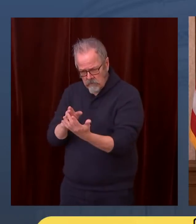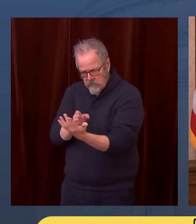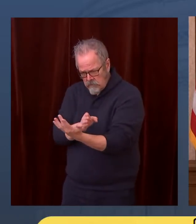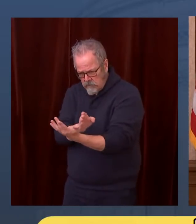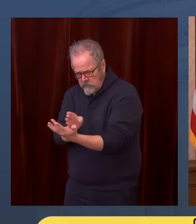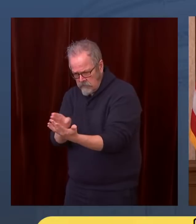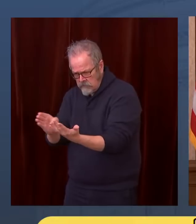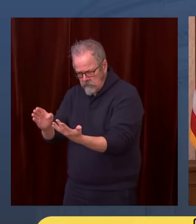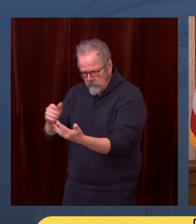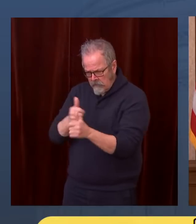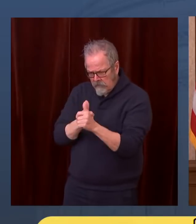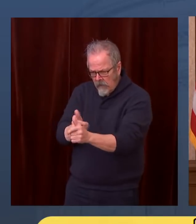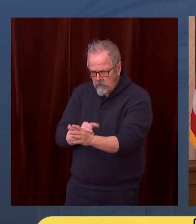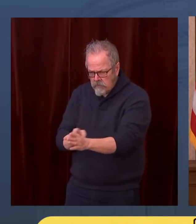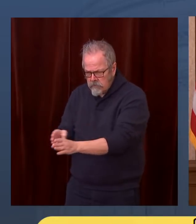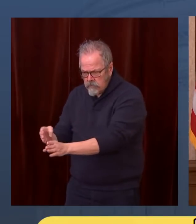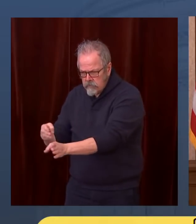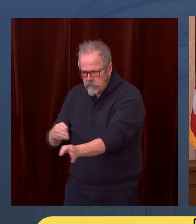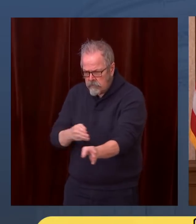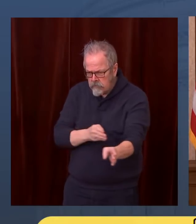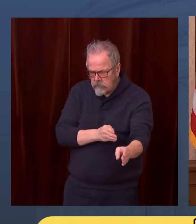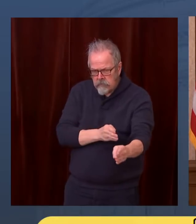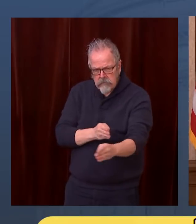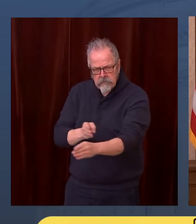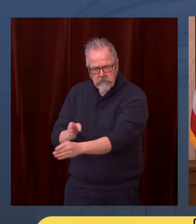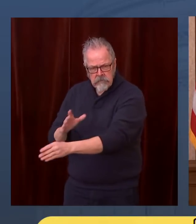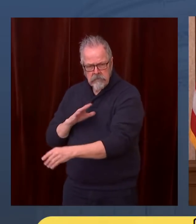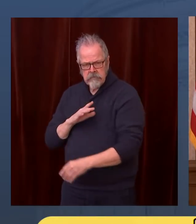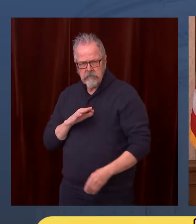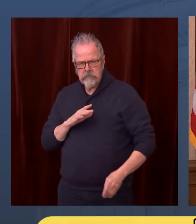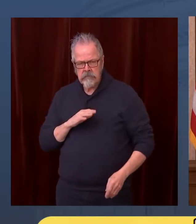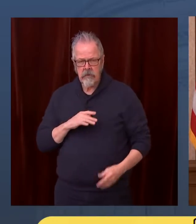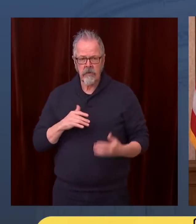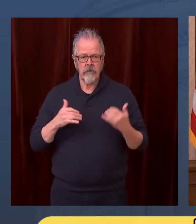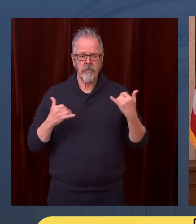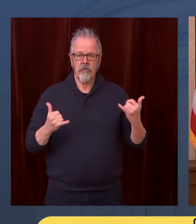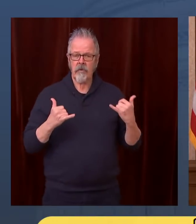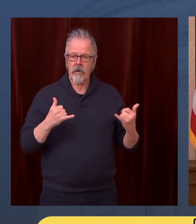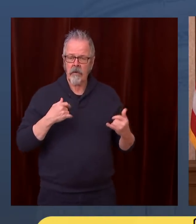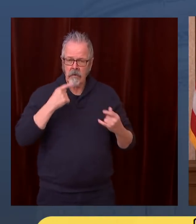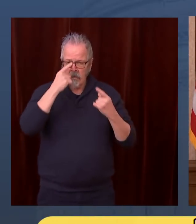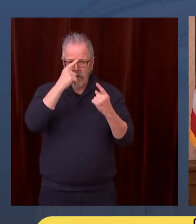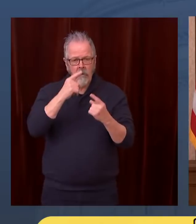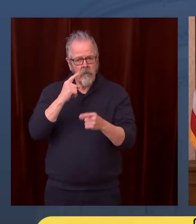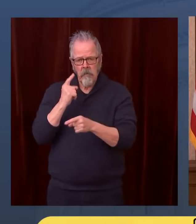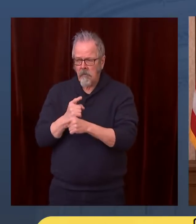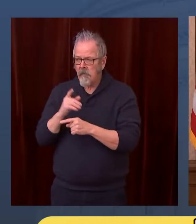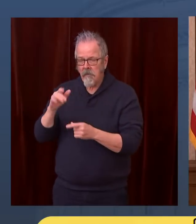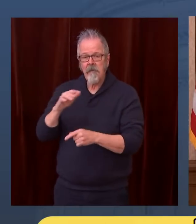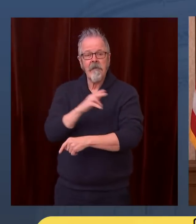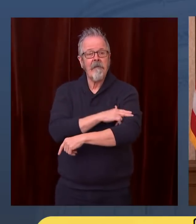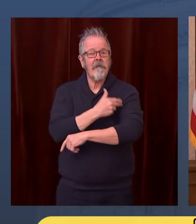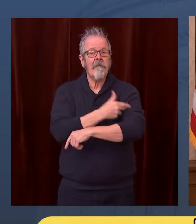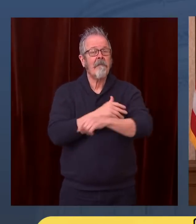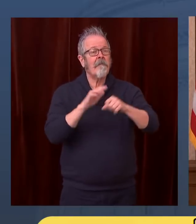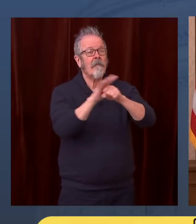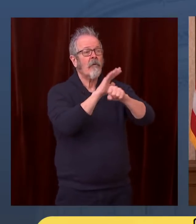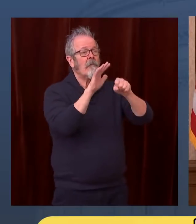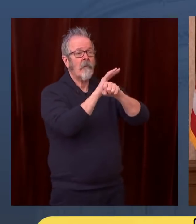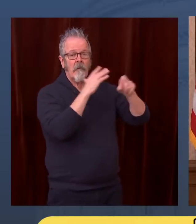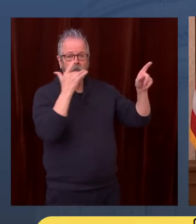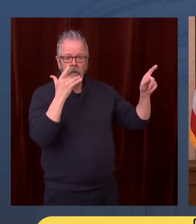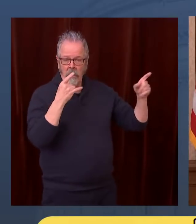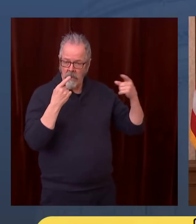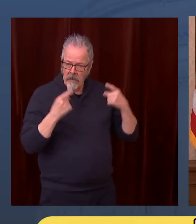goal, which is to make sure that people can have hospitals that can care for them. And this is still a problem. Now, we have chosen